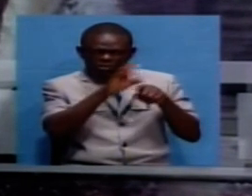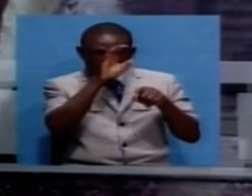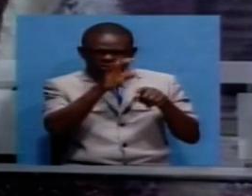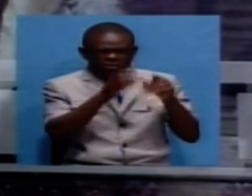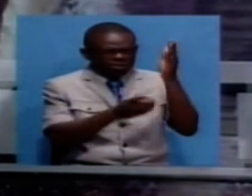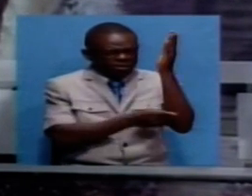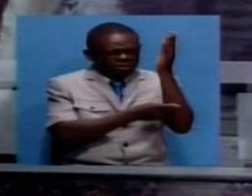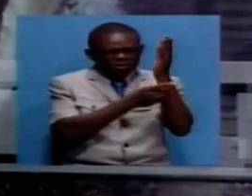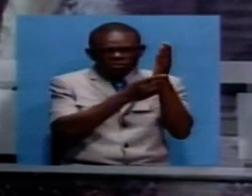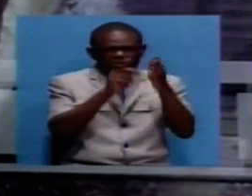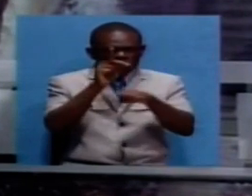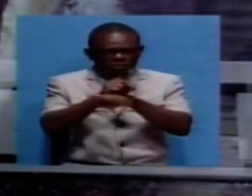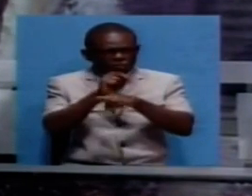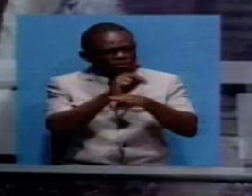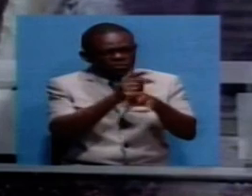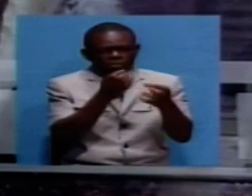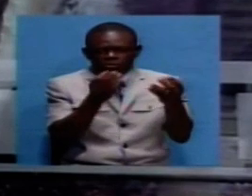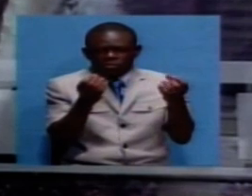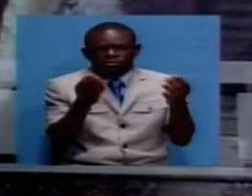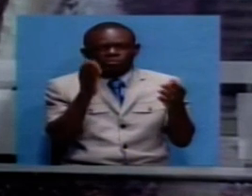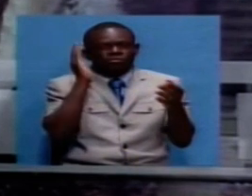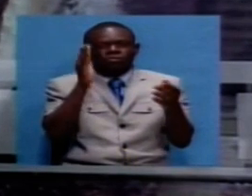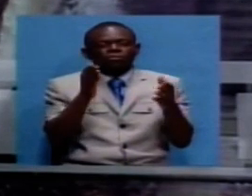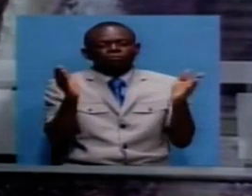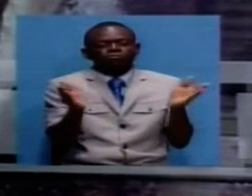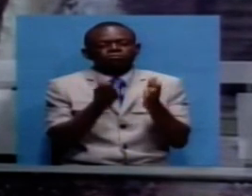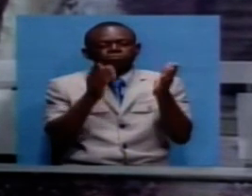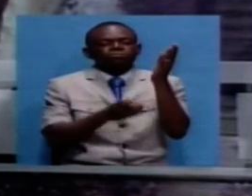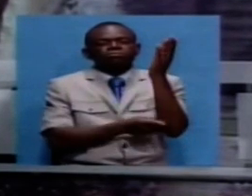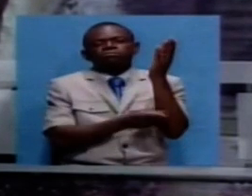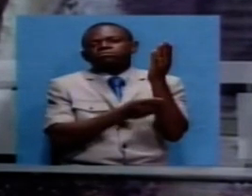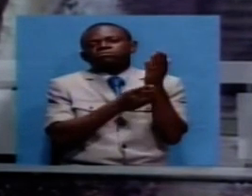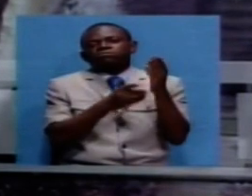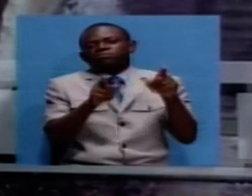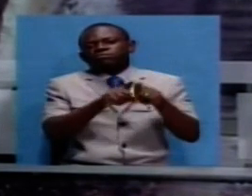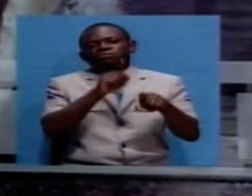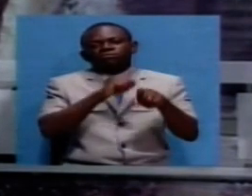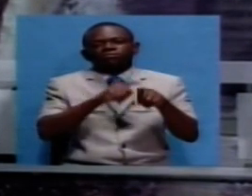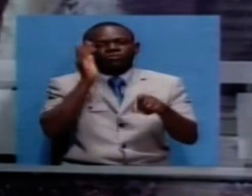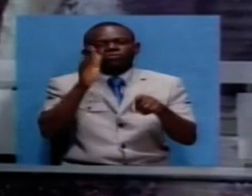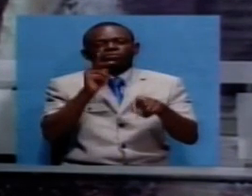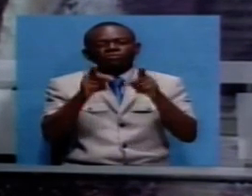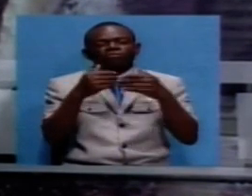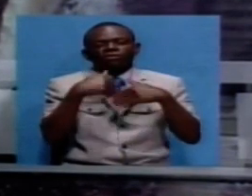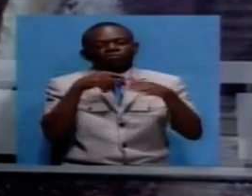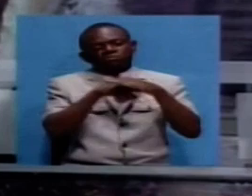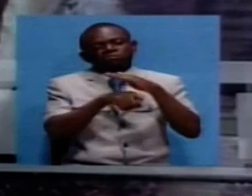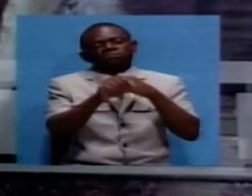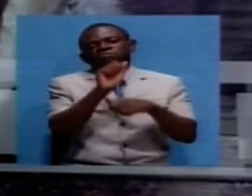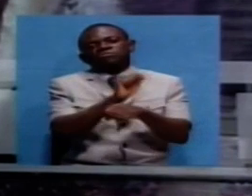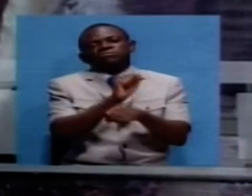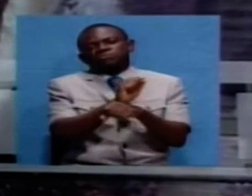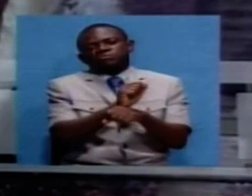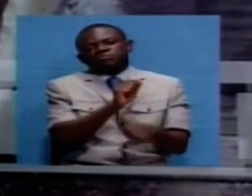Copperbelt province will spur development and create the much-needed jobs. Speaking ahead of President Lungu's tour of duty to the